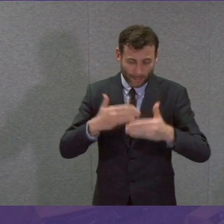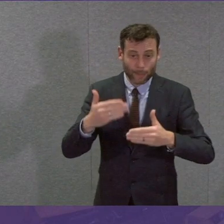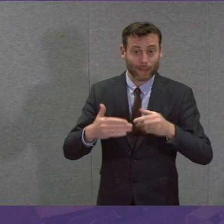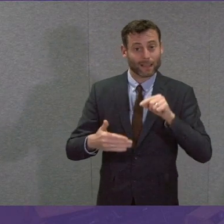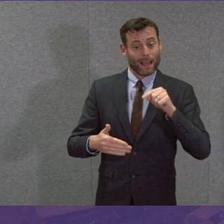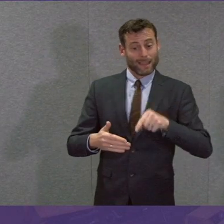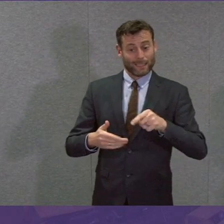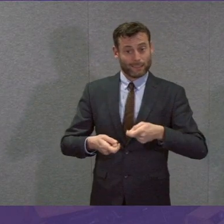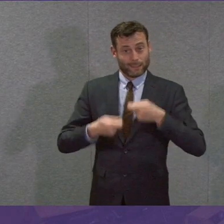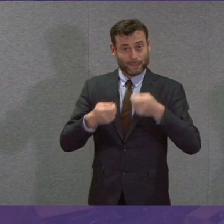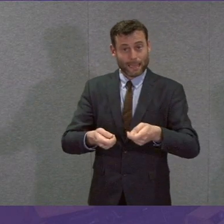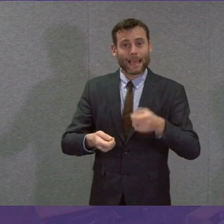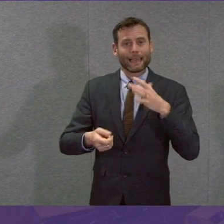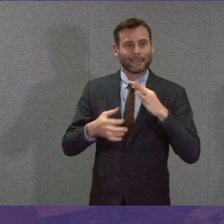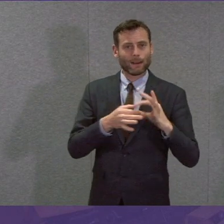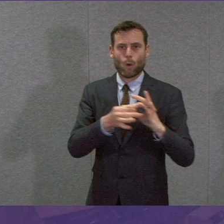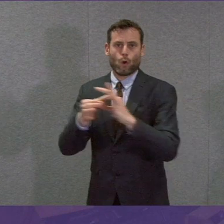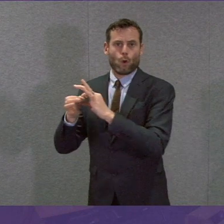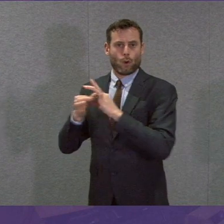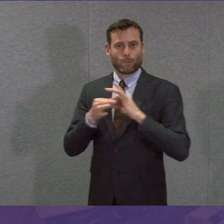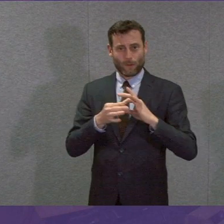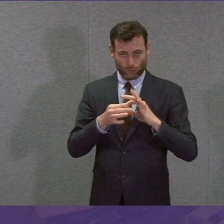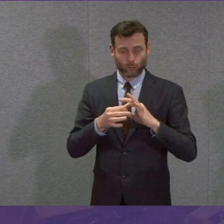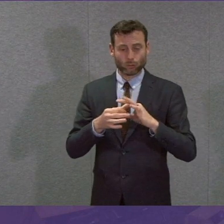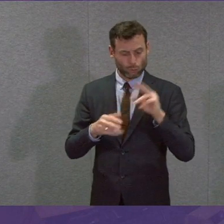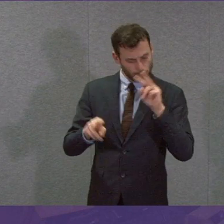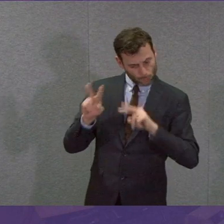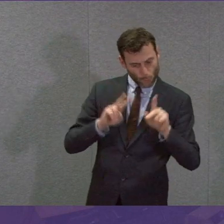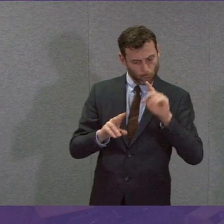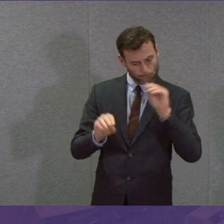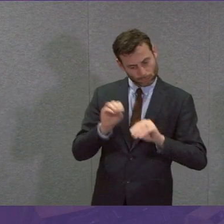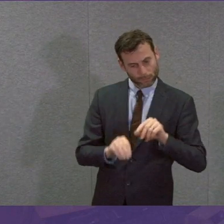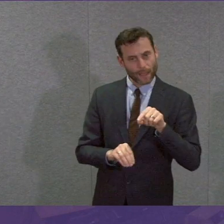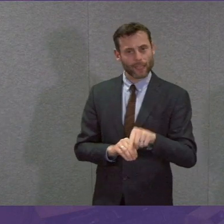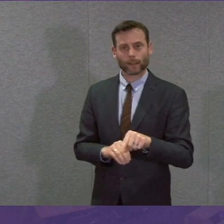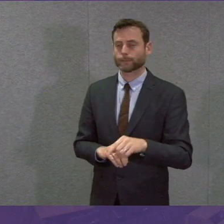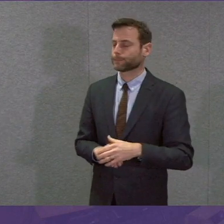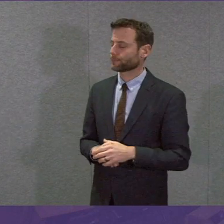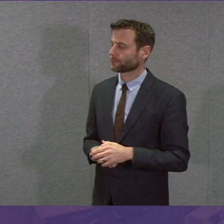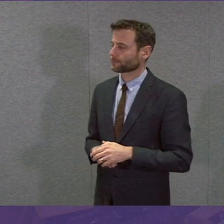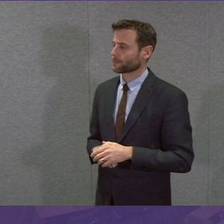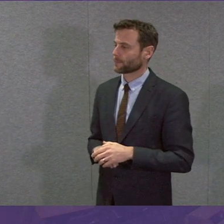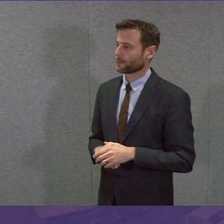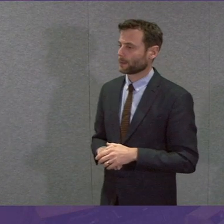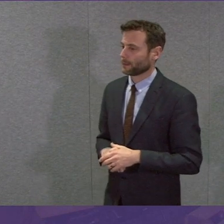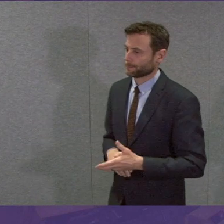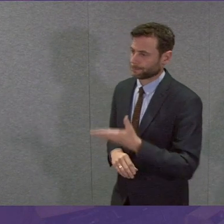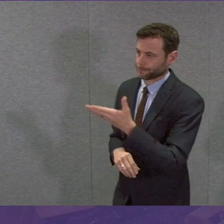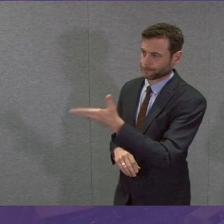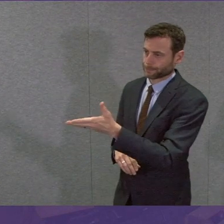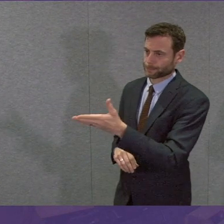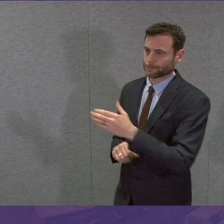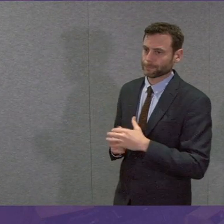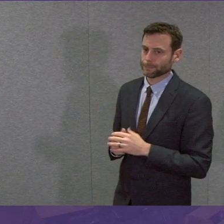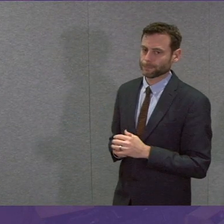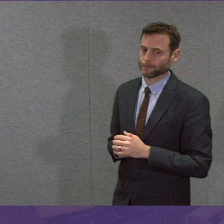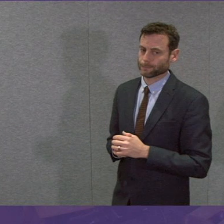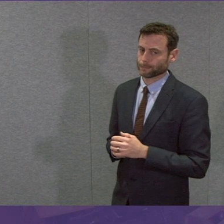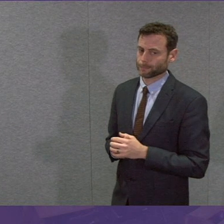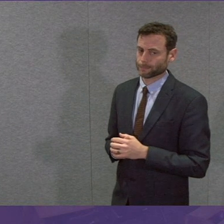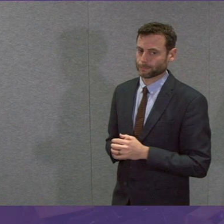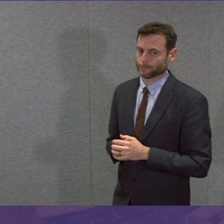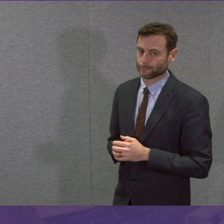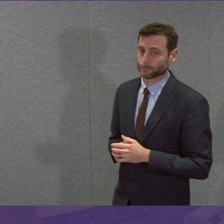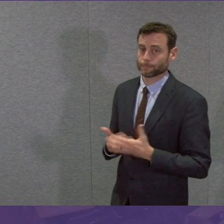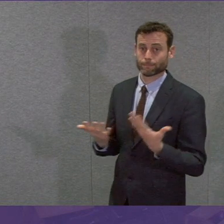a lot of discussion about what should be in that bill, and I'm committed to that discussion. Alec Rowley. Presiding Officer, these